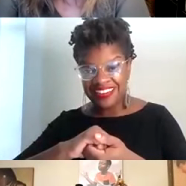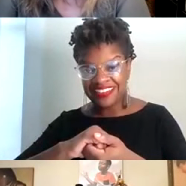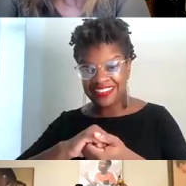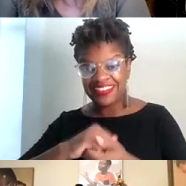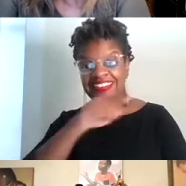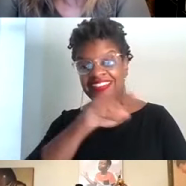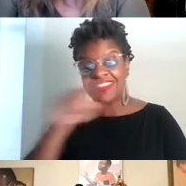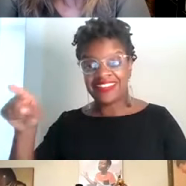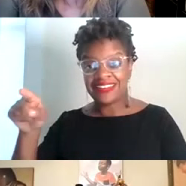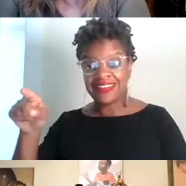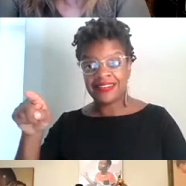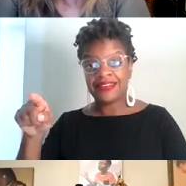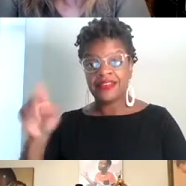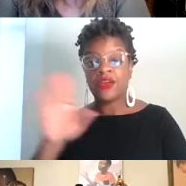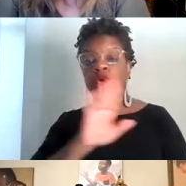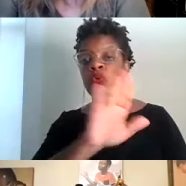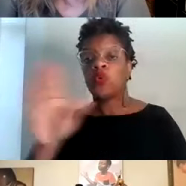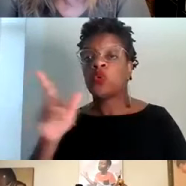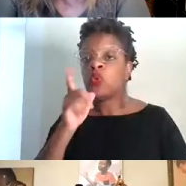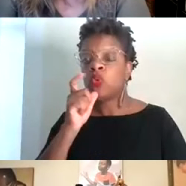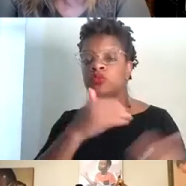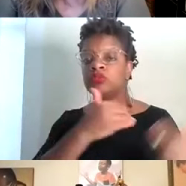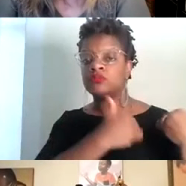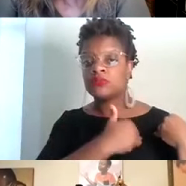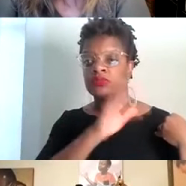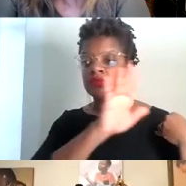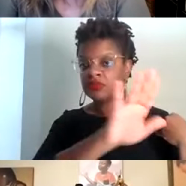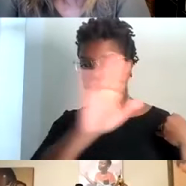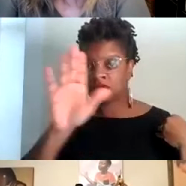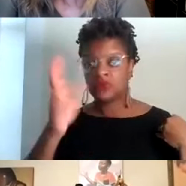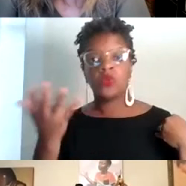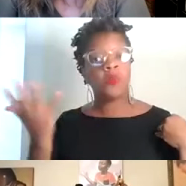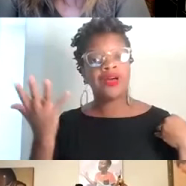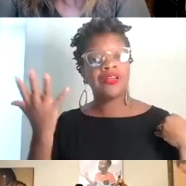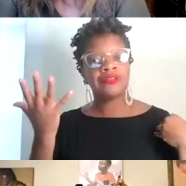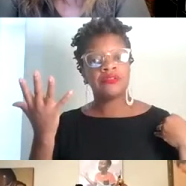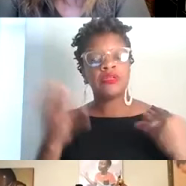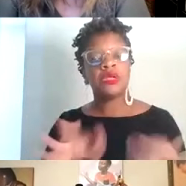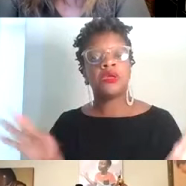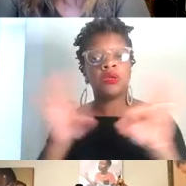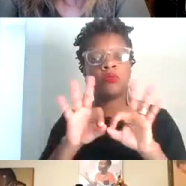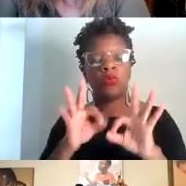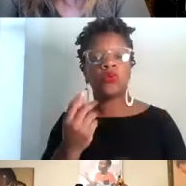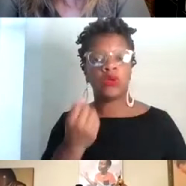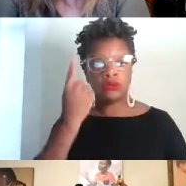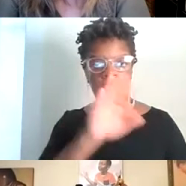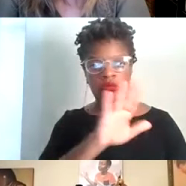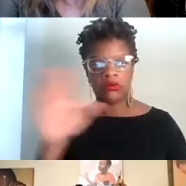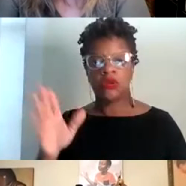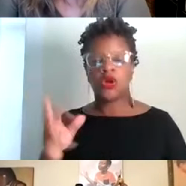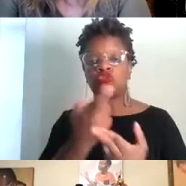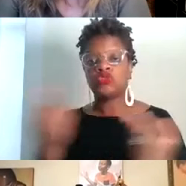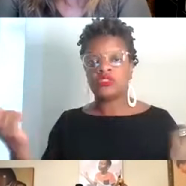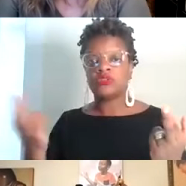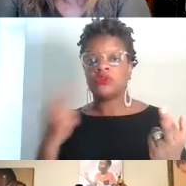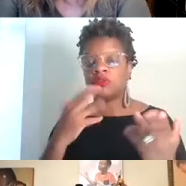partners, understanding who's doing what, and offering some of those resources out in a more consistent